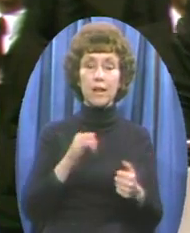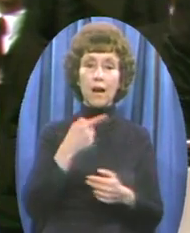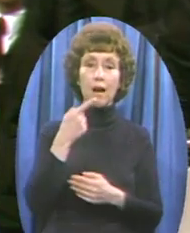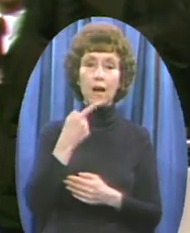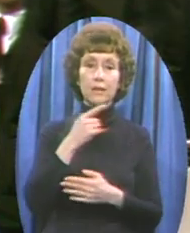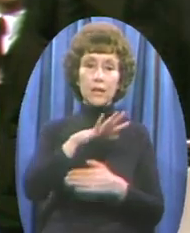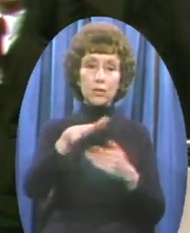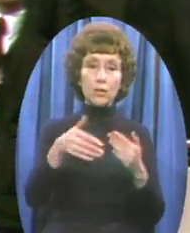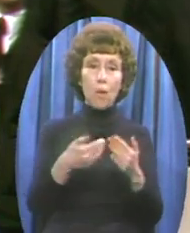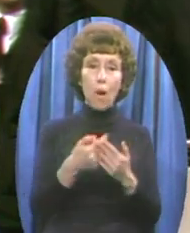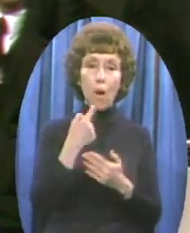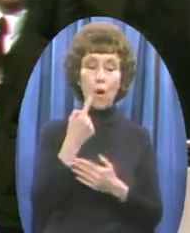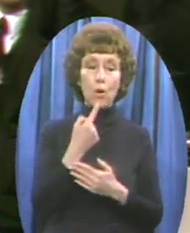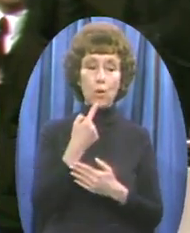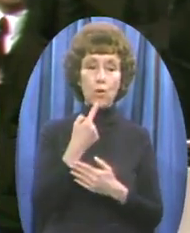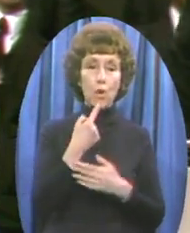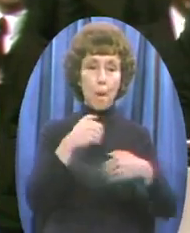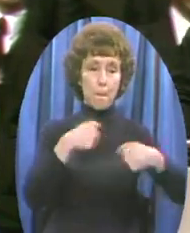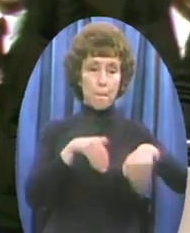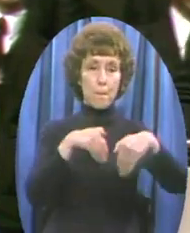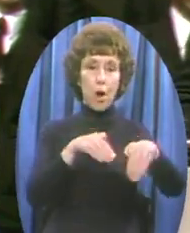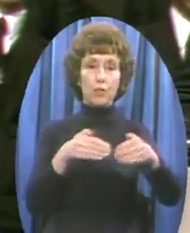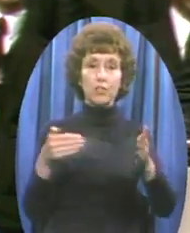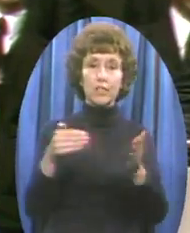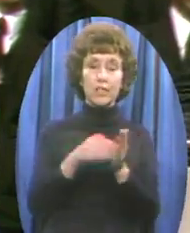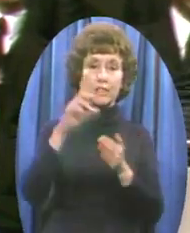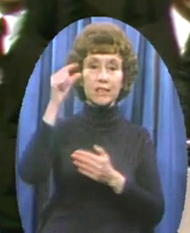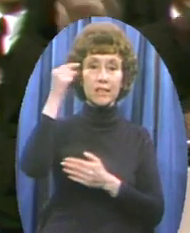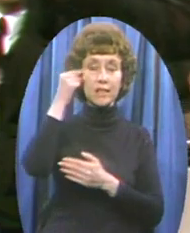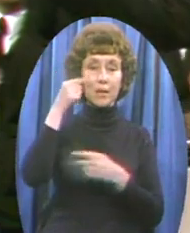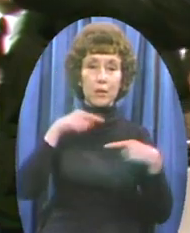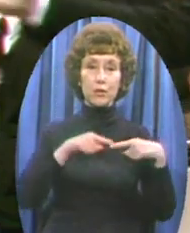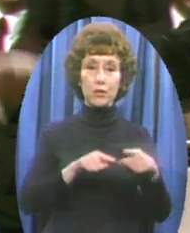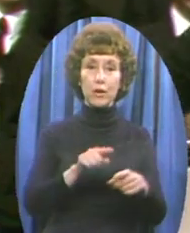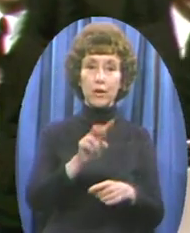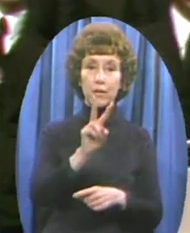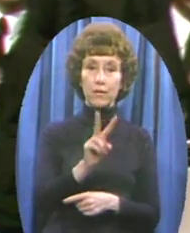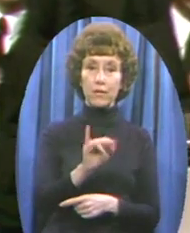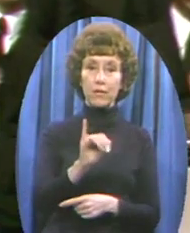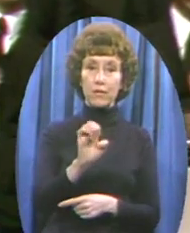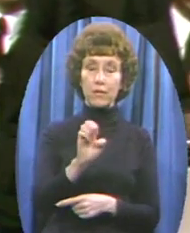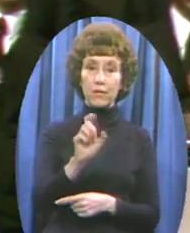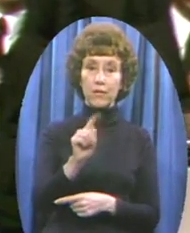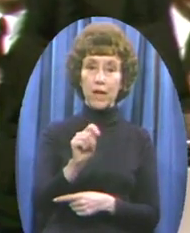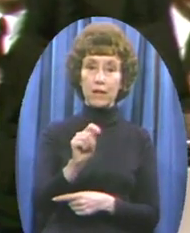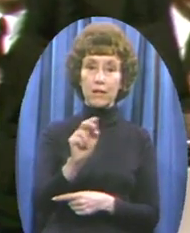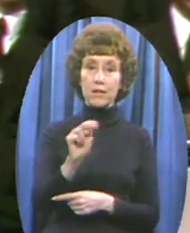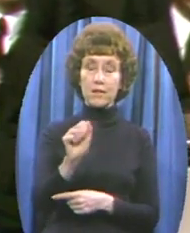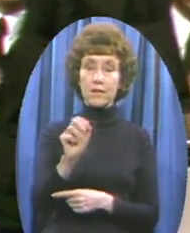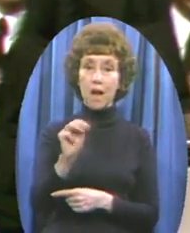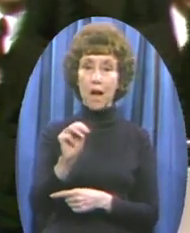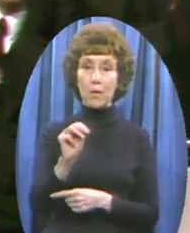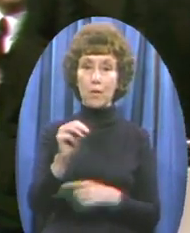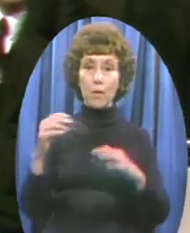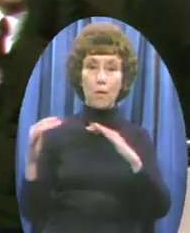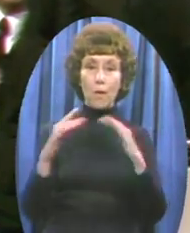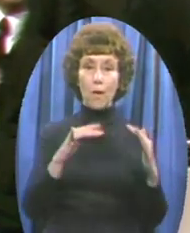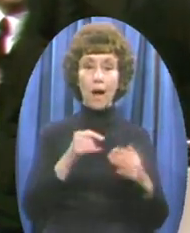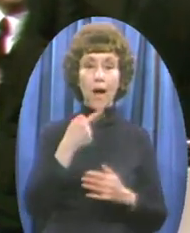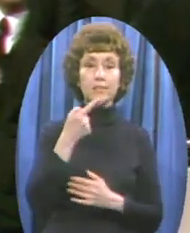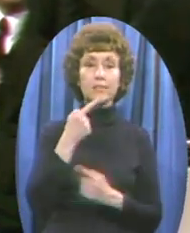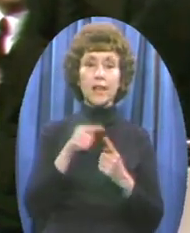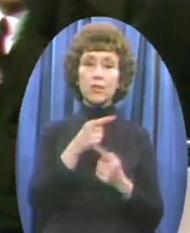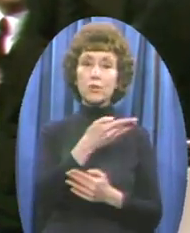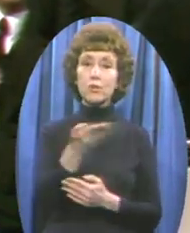conflict, those of you who marched against the government and brought shame on the military, I would say to you, this is the